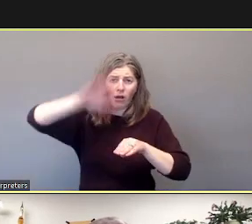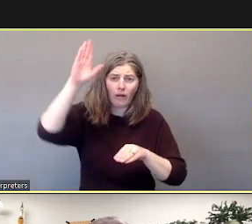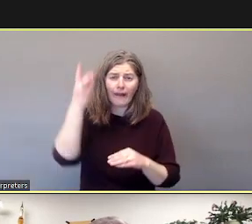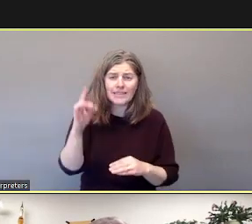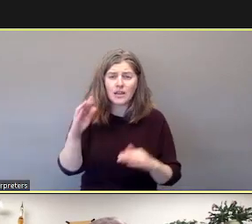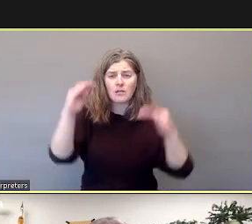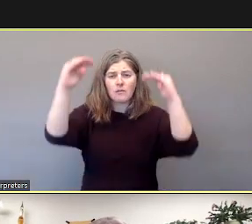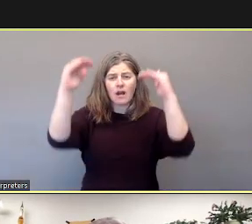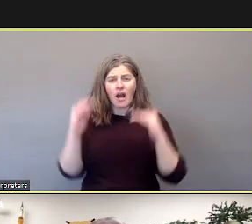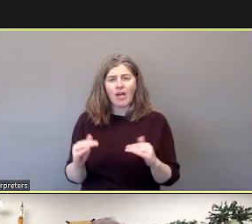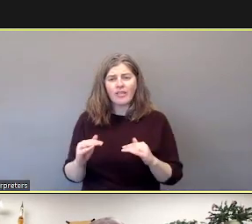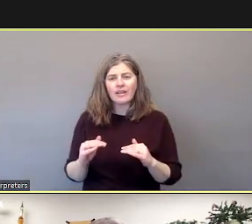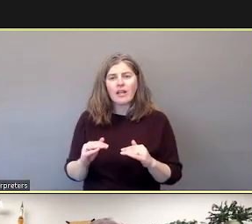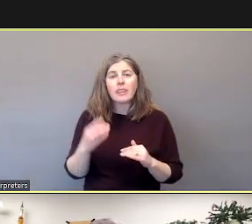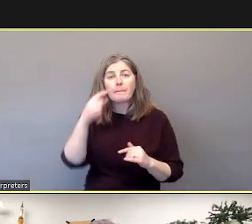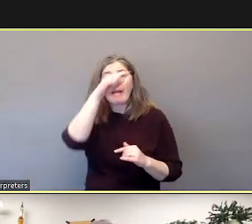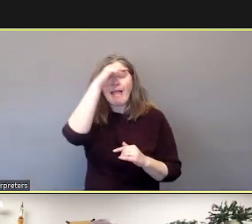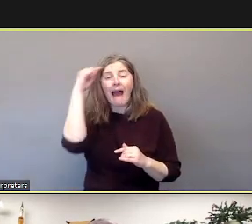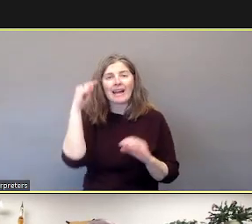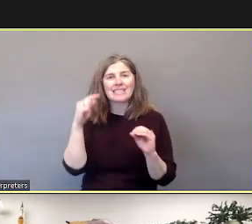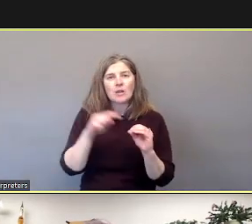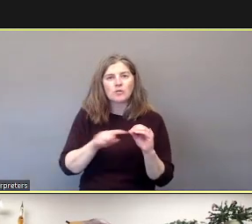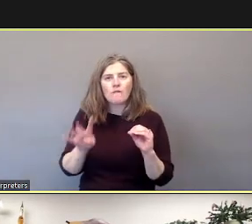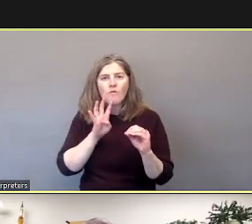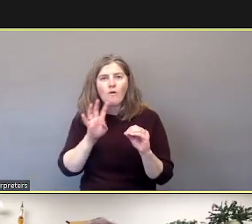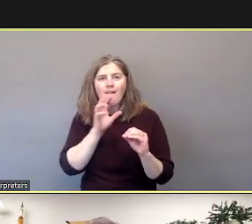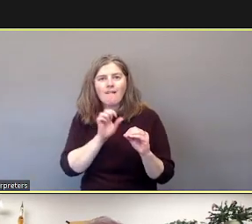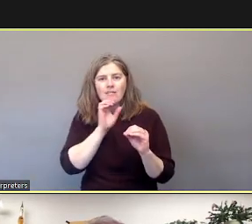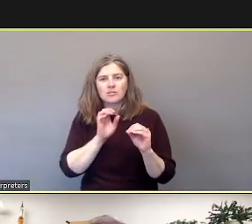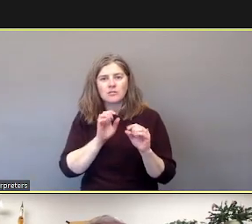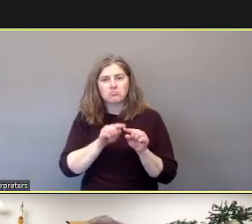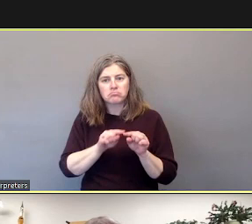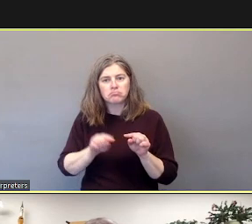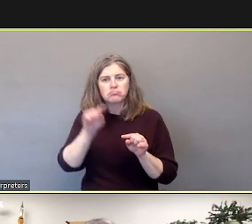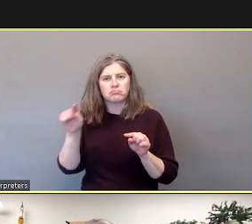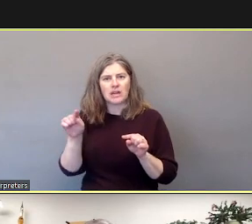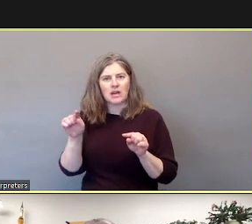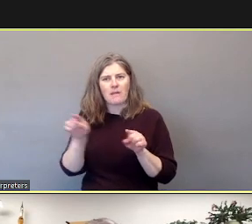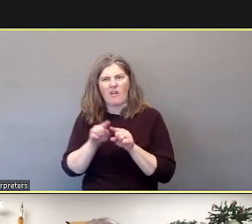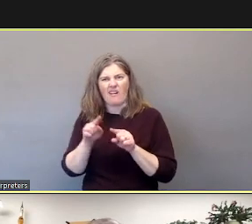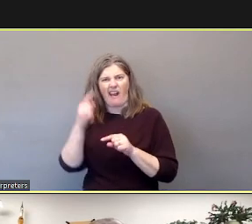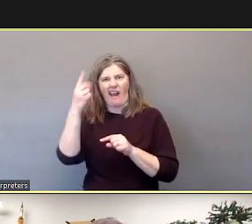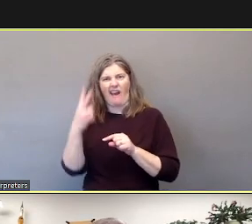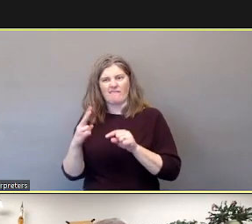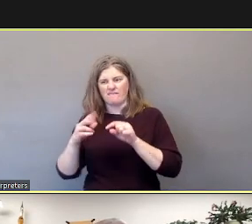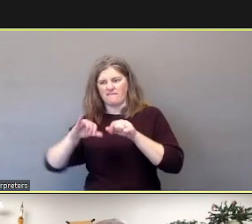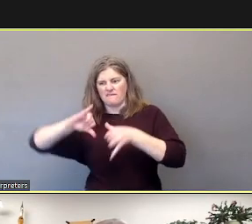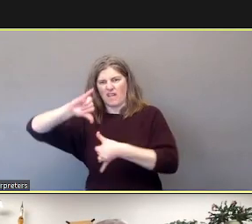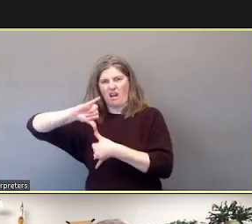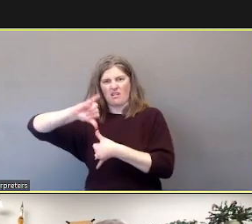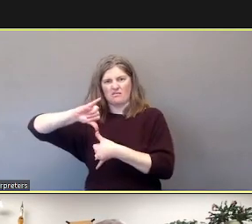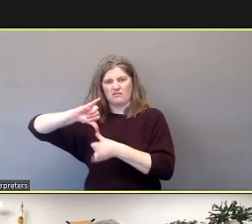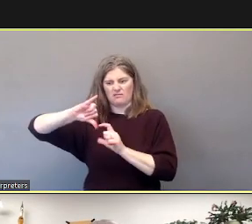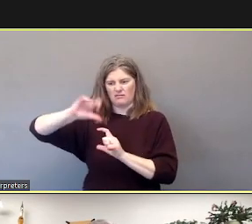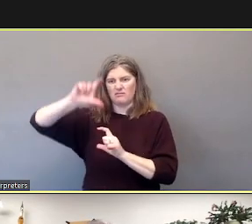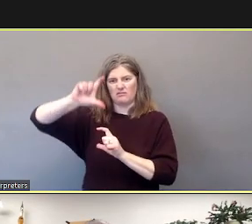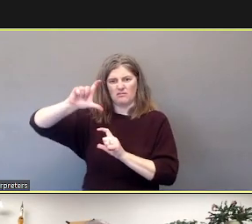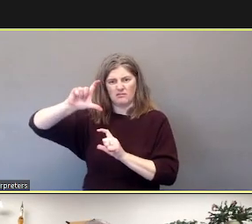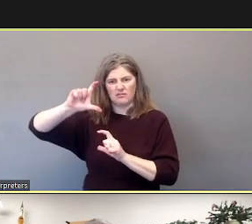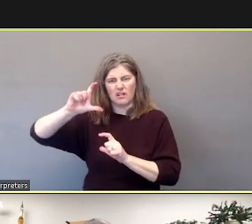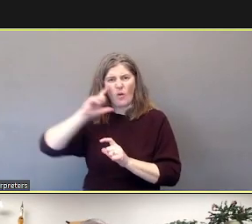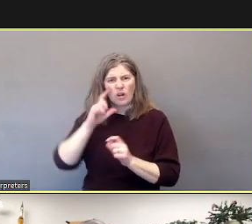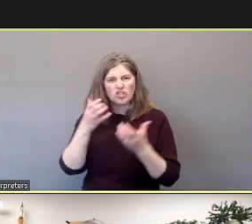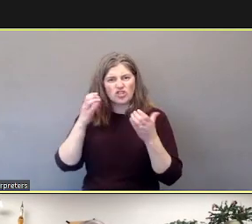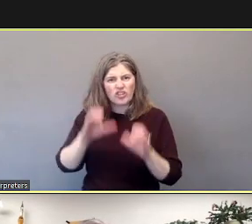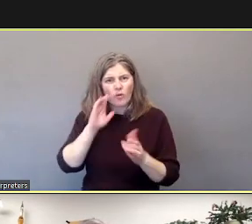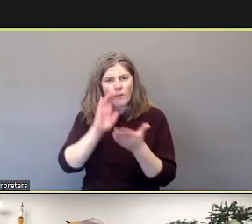here at the 0 to 4 age group. It's actually shot up to about half the rate, hospitalization rate, chances of being